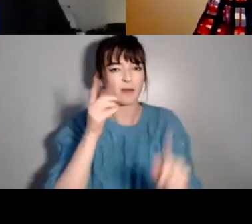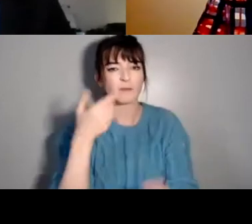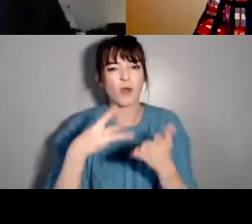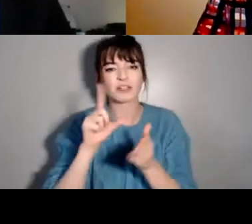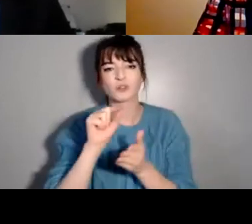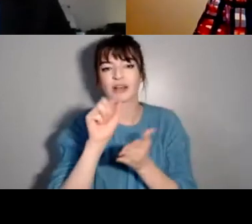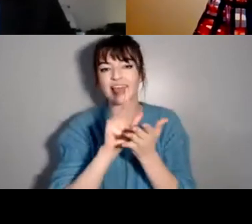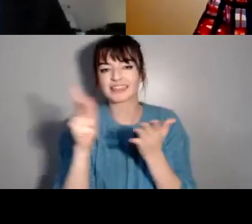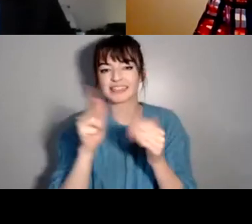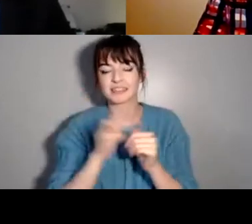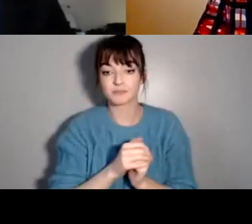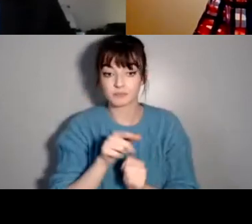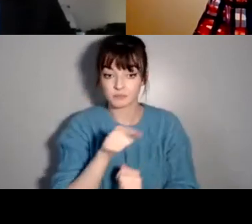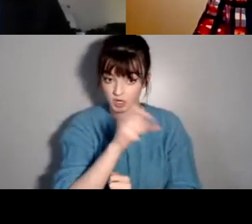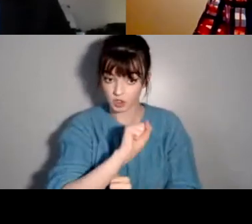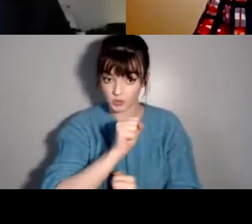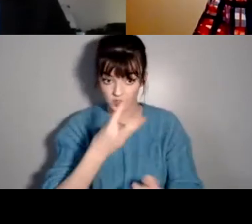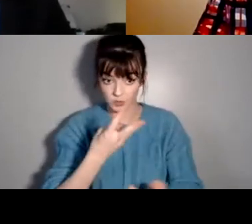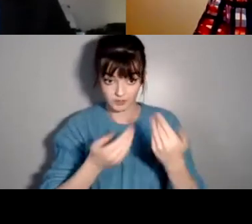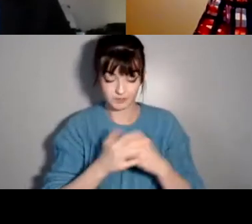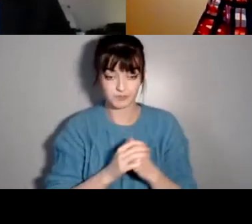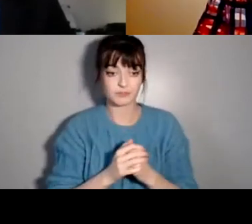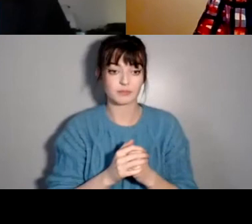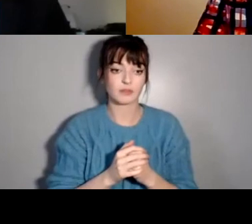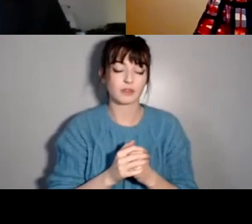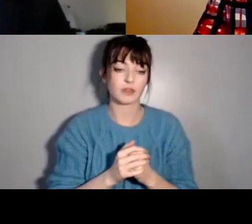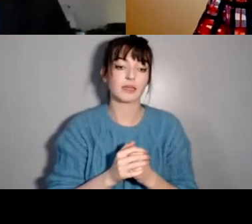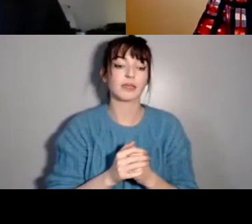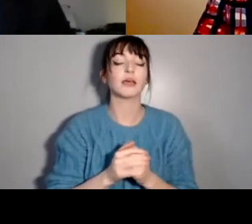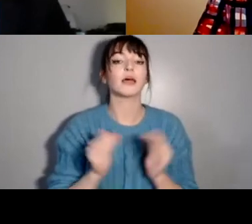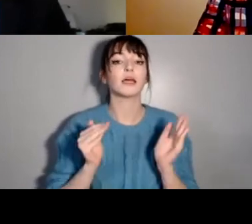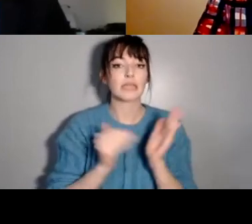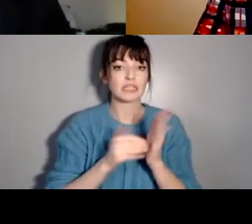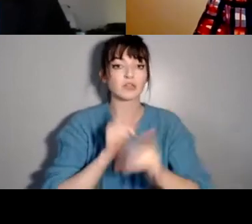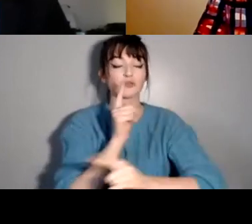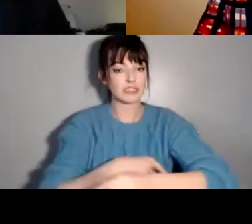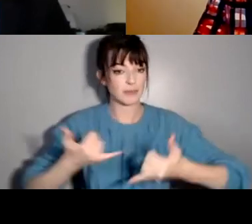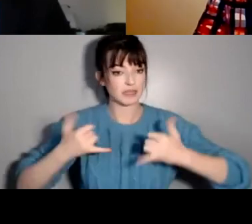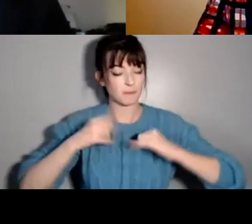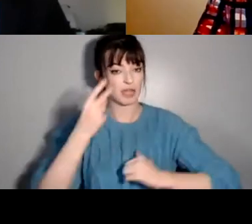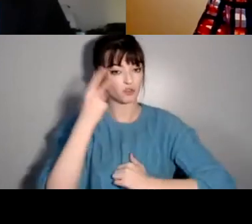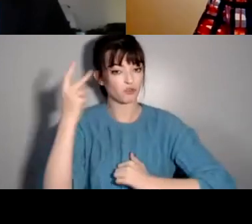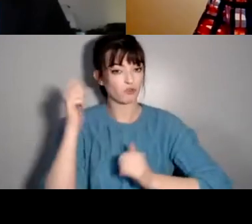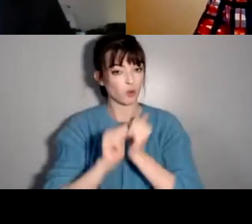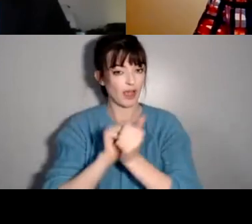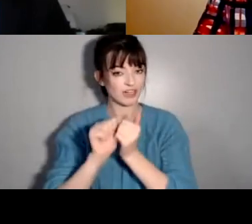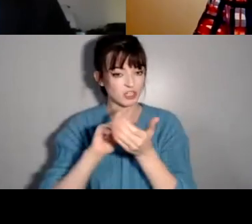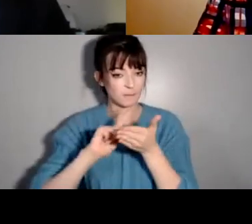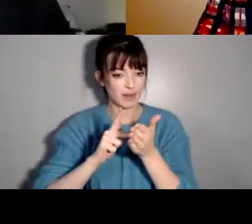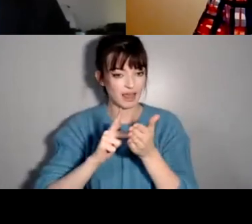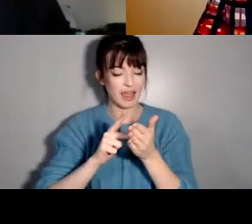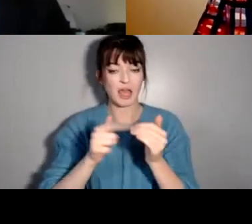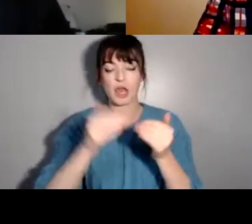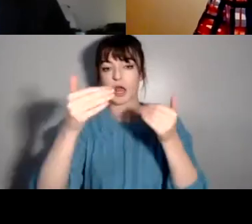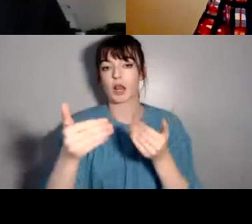2018. Suzanne, will I leave you take that one? Yeah, under the disability capacity review and the action plan, we're looking at